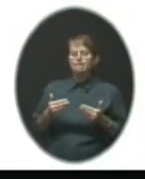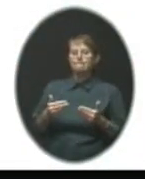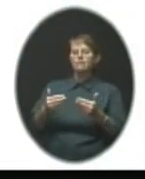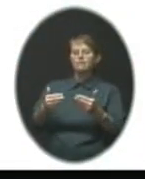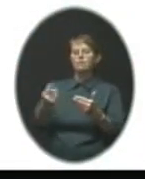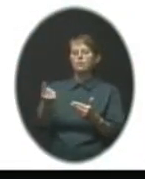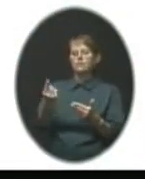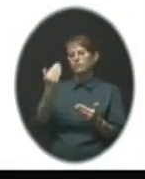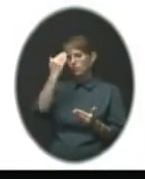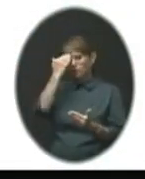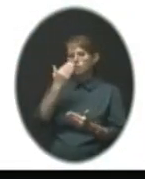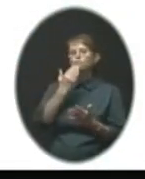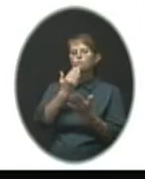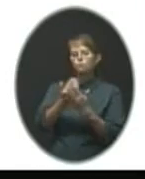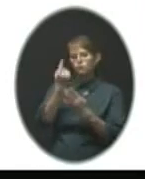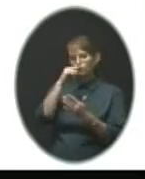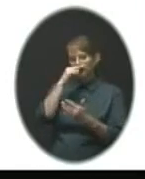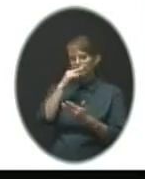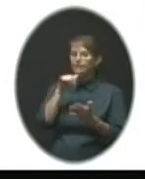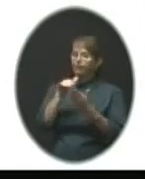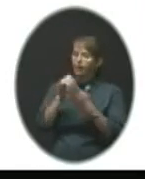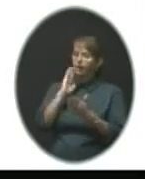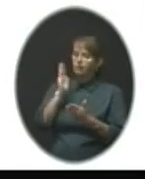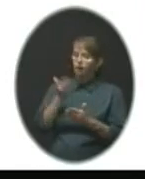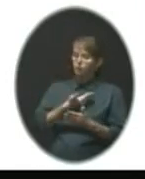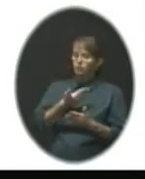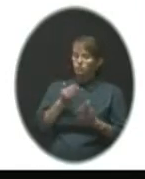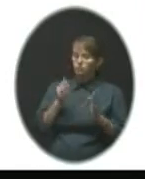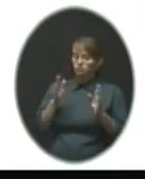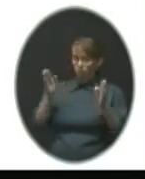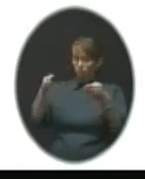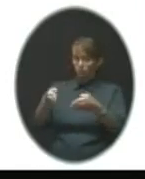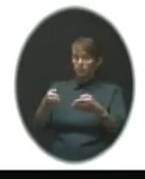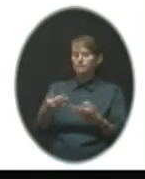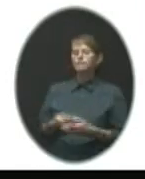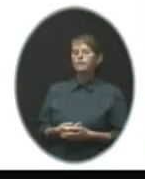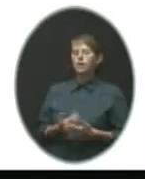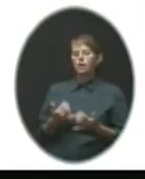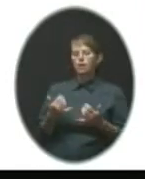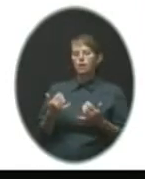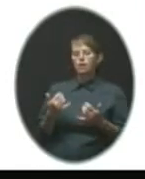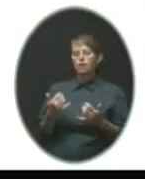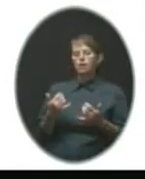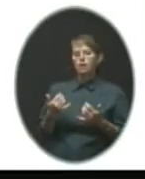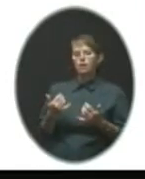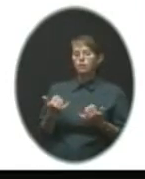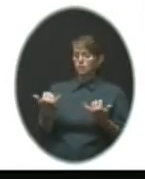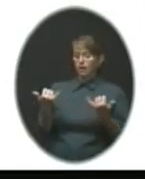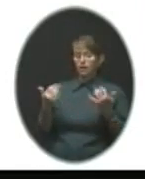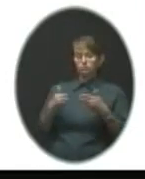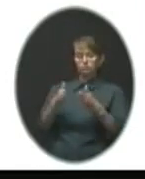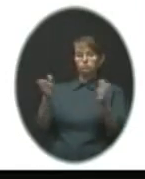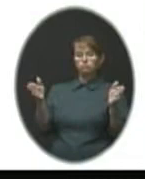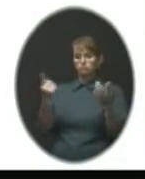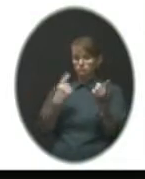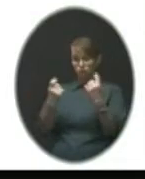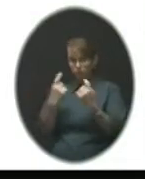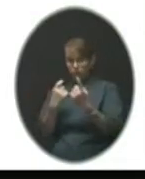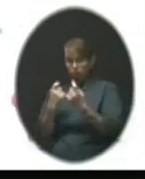for kids, and of course that's what we're all about. So with that, Dr. Heinen or myself would stand for questions.